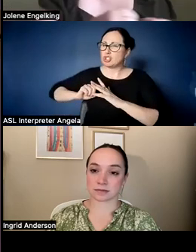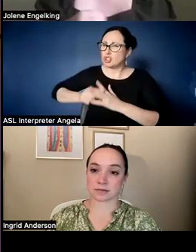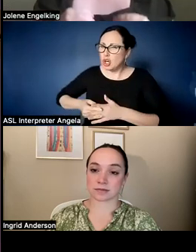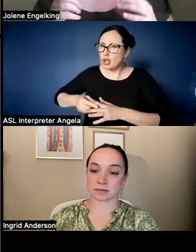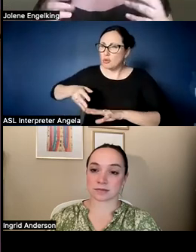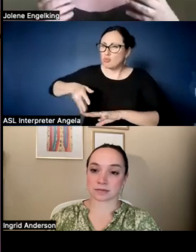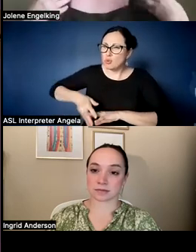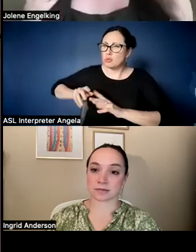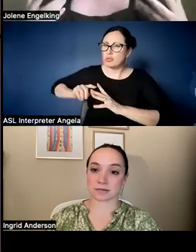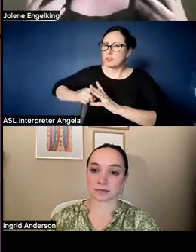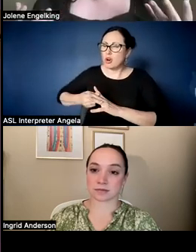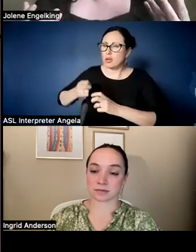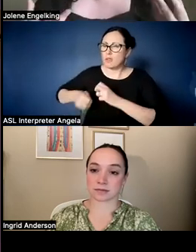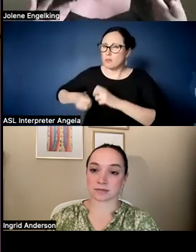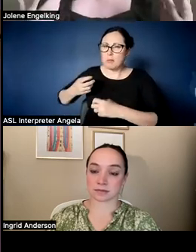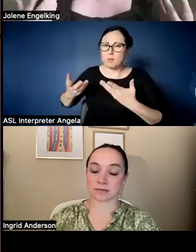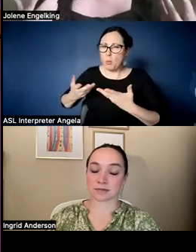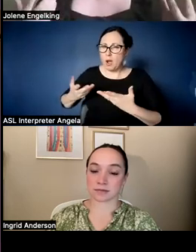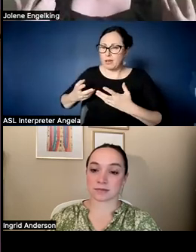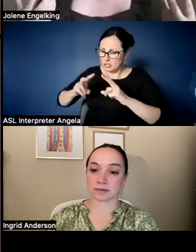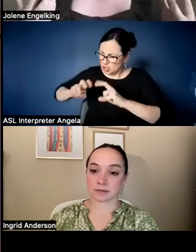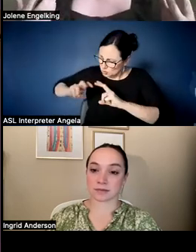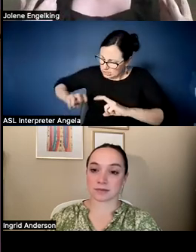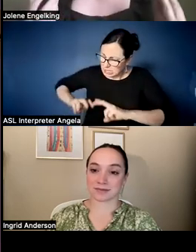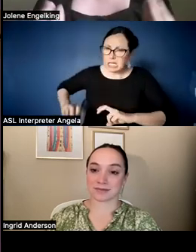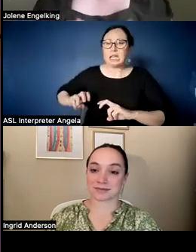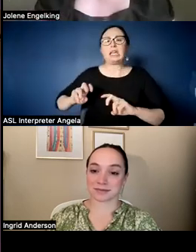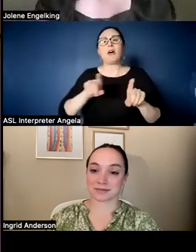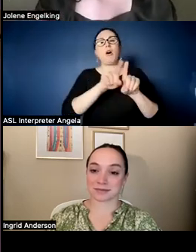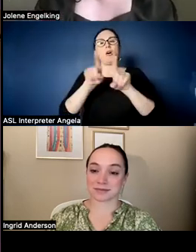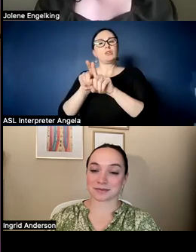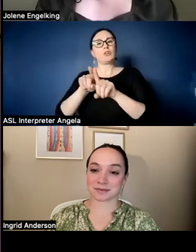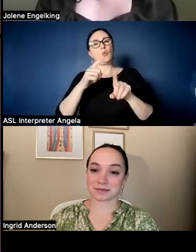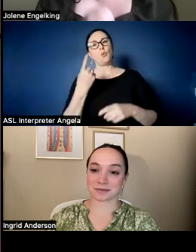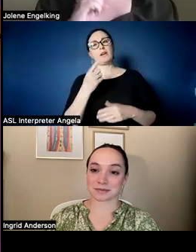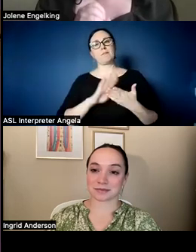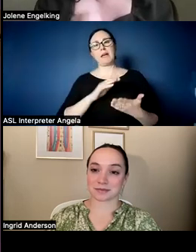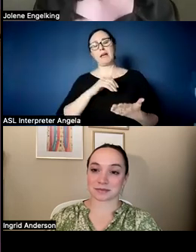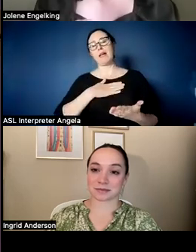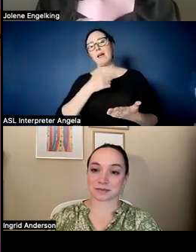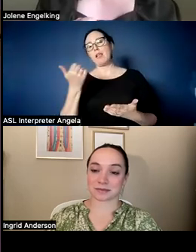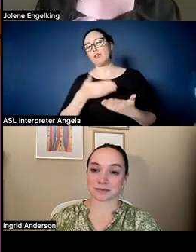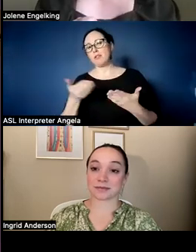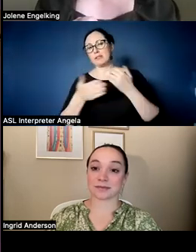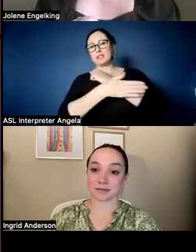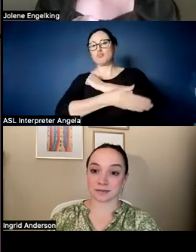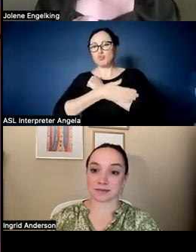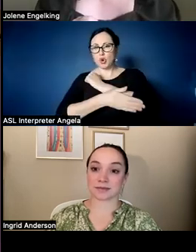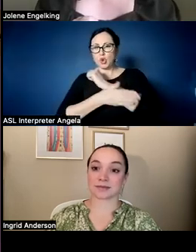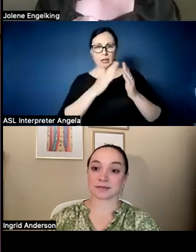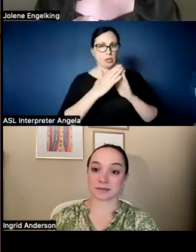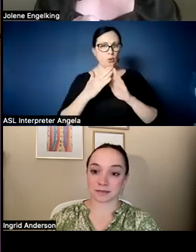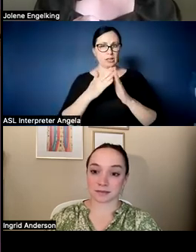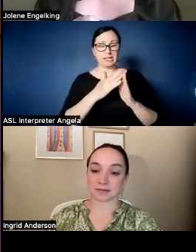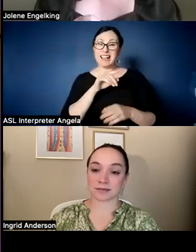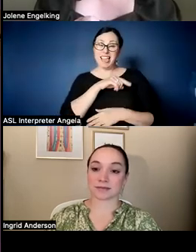tribal communities, and sometimes like rural communities in particular, that's also one of my other things, is that rural communities have had to be super creative in the